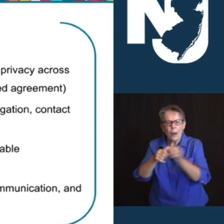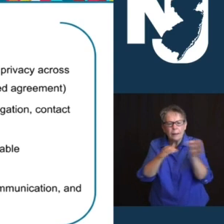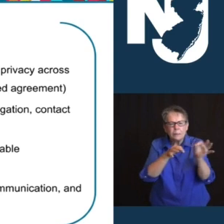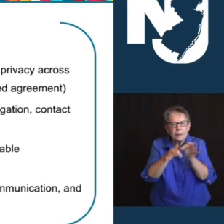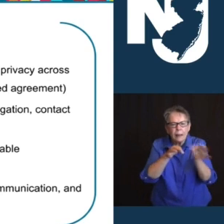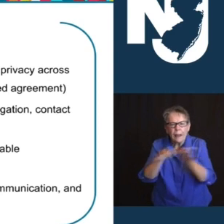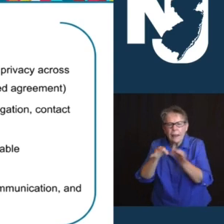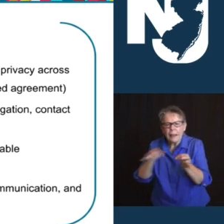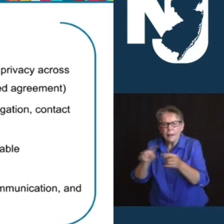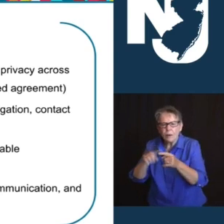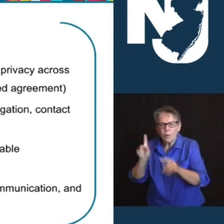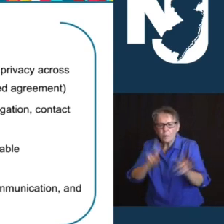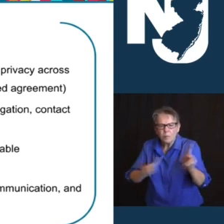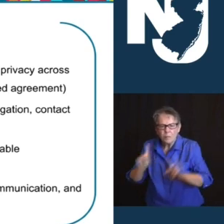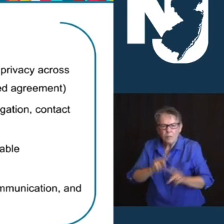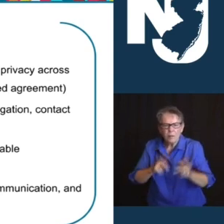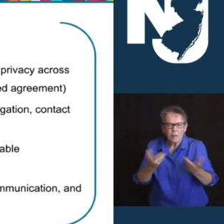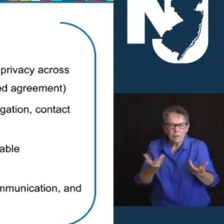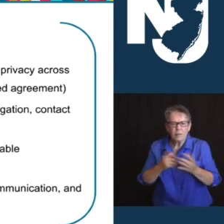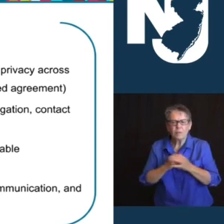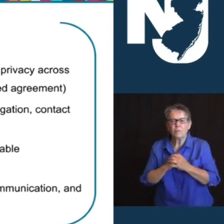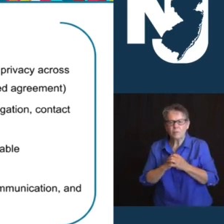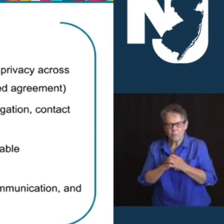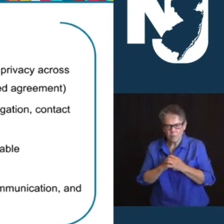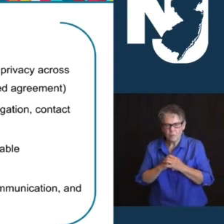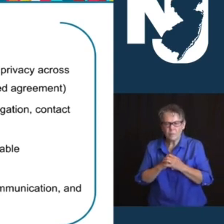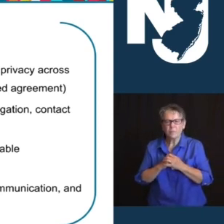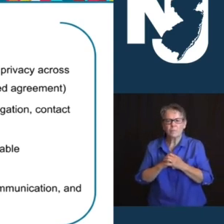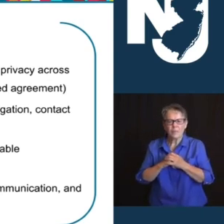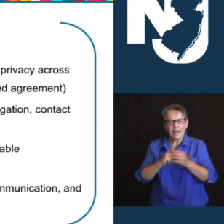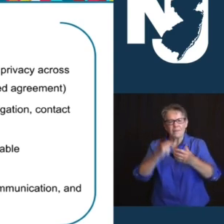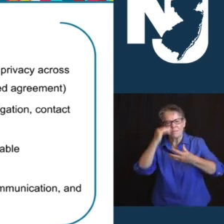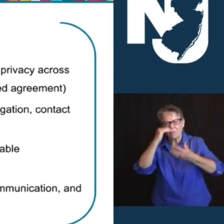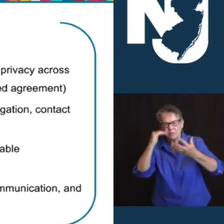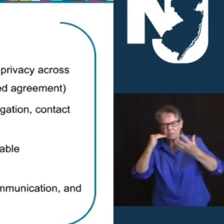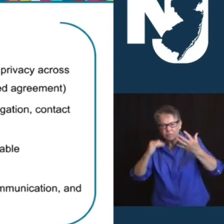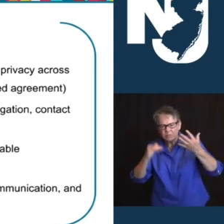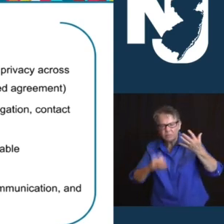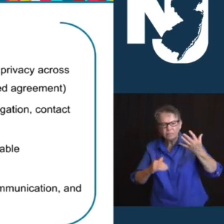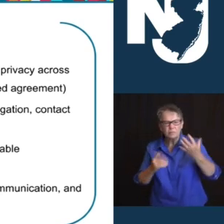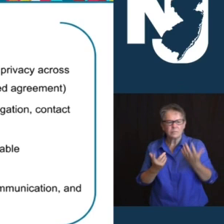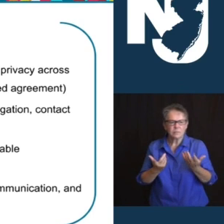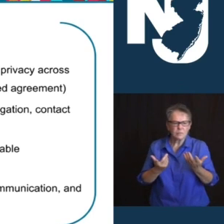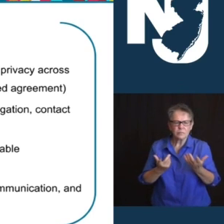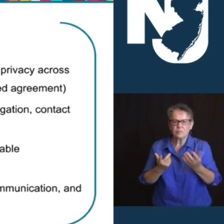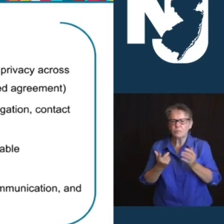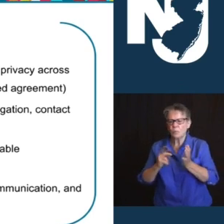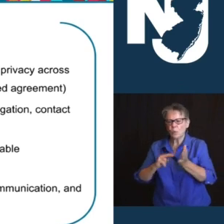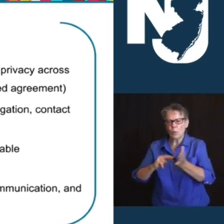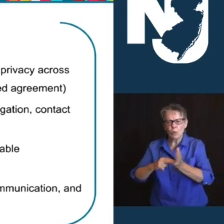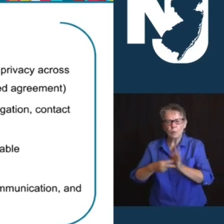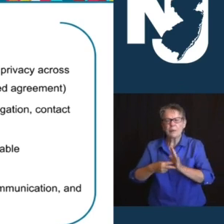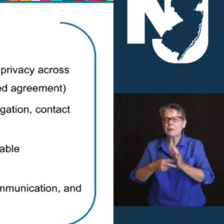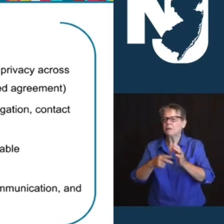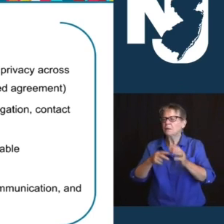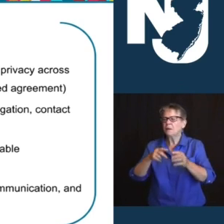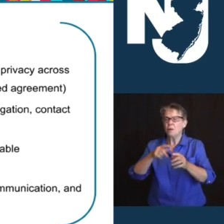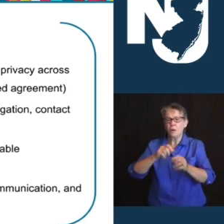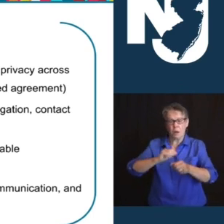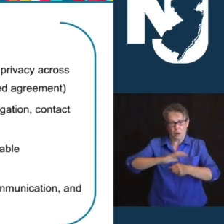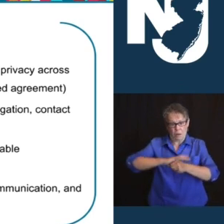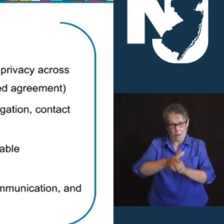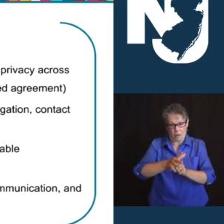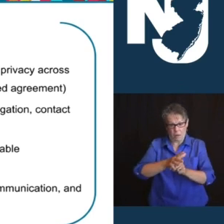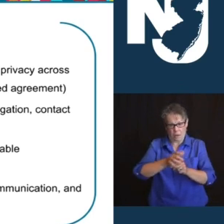populations, and cultural humility, essential communication, and interviewing skills. The training was